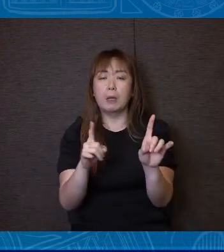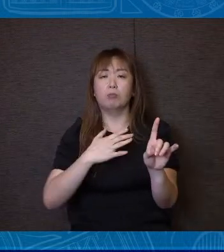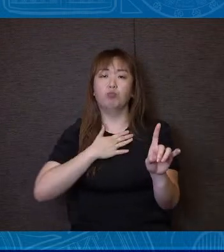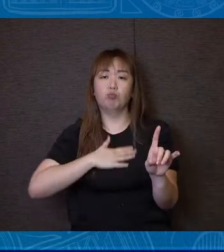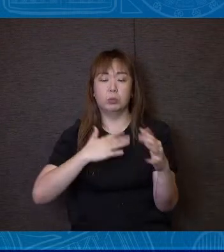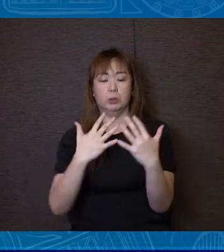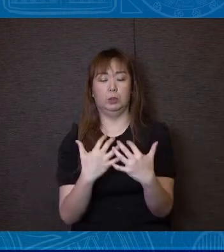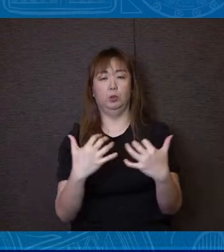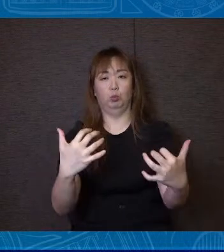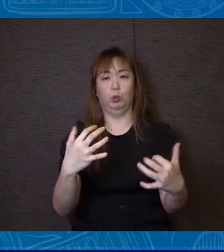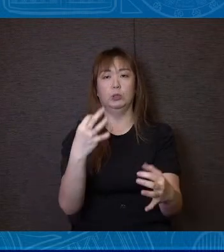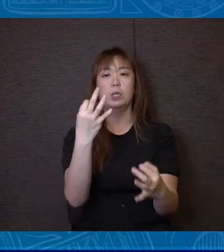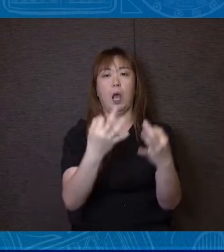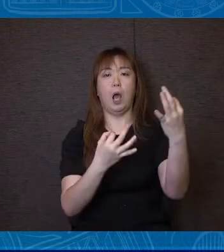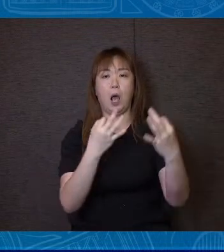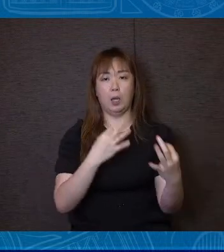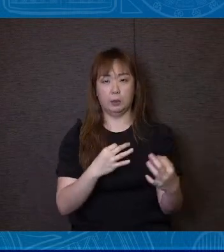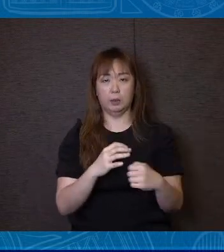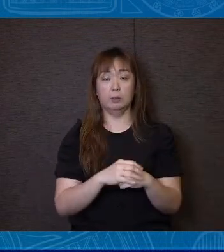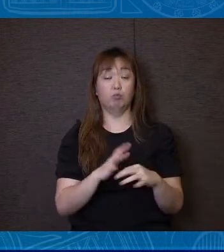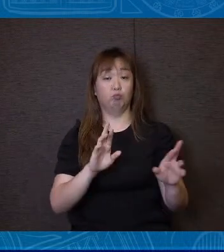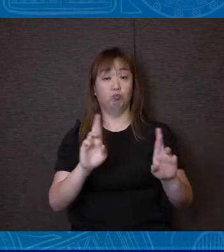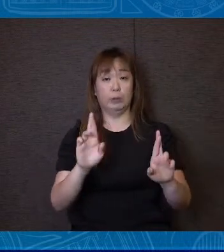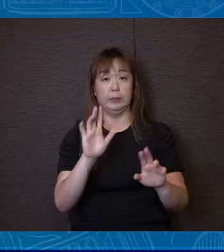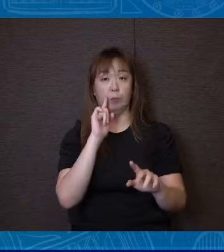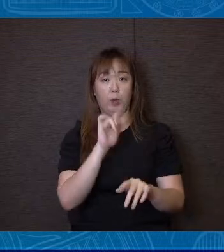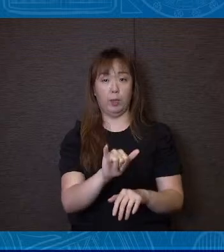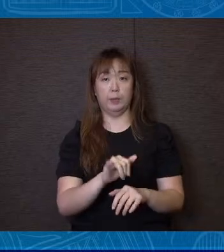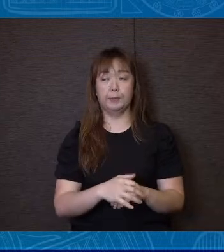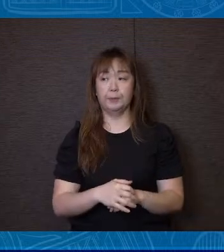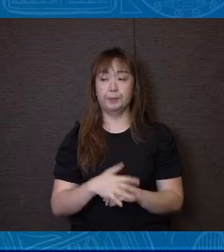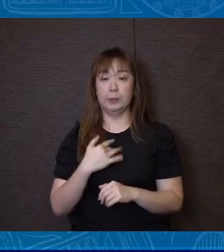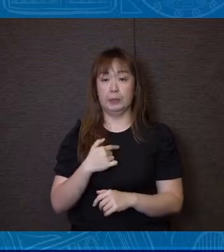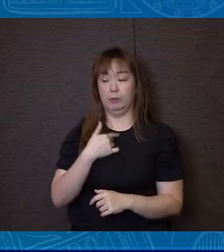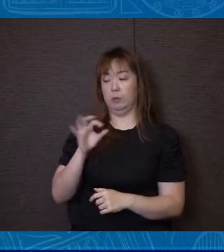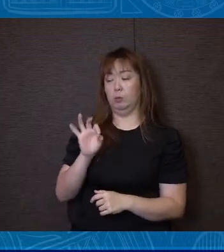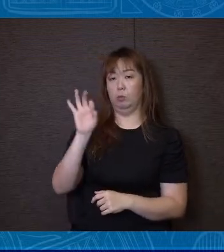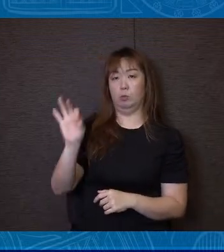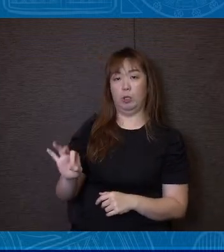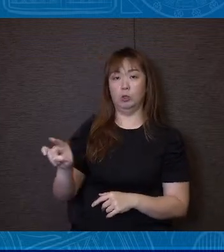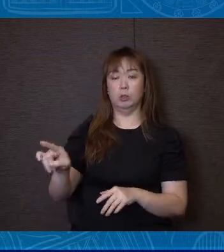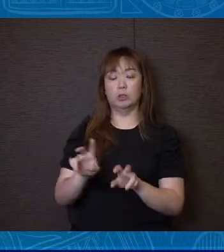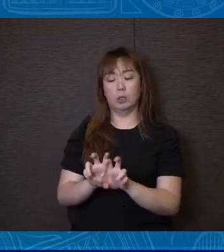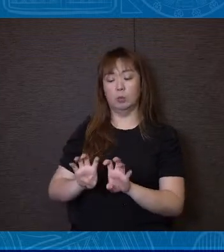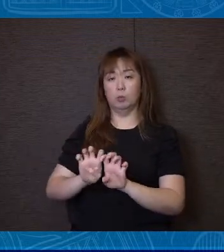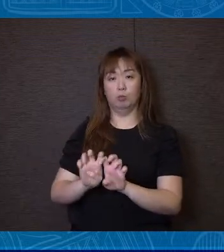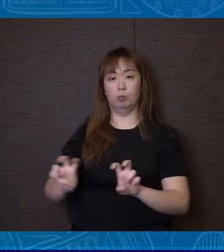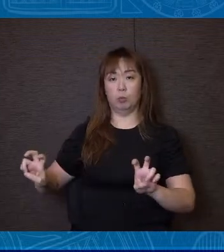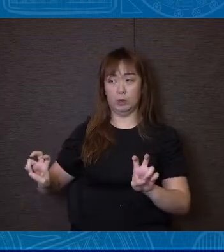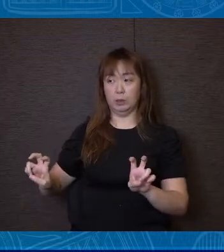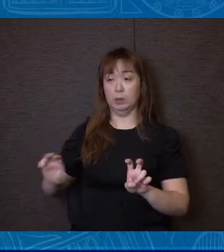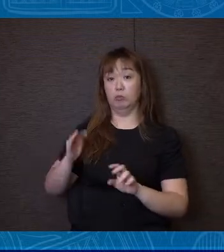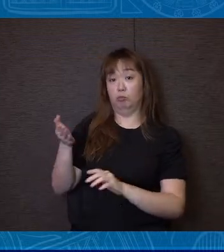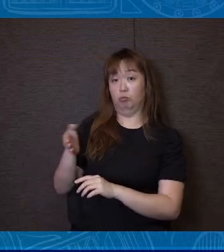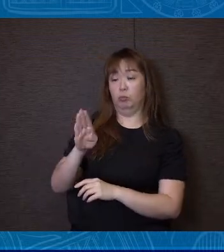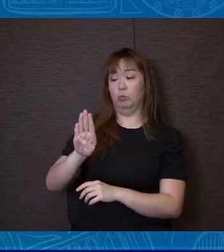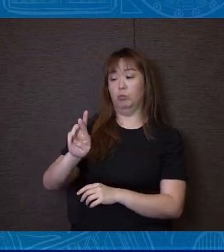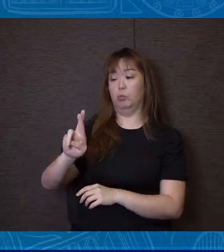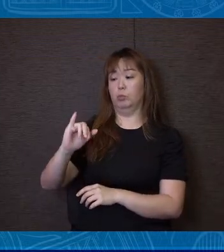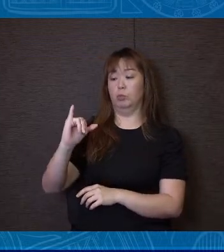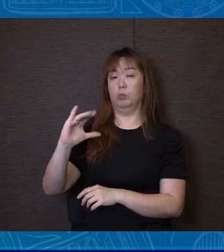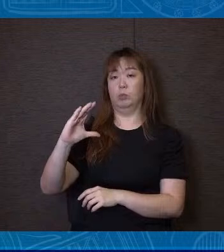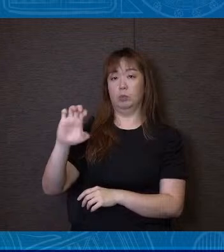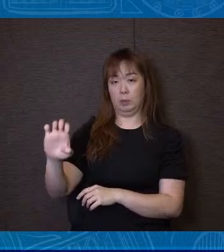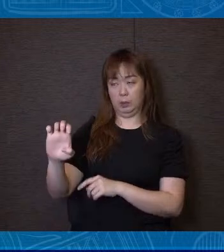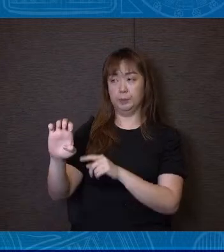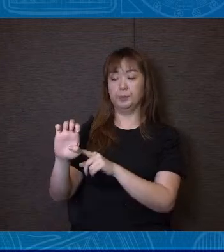floor, so please be ready for that. My first question is to you, Bryce.